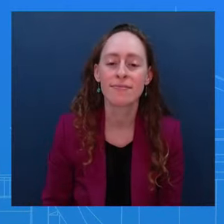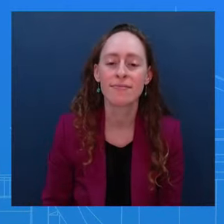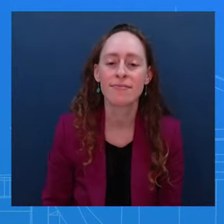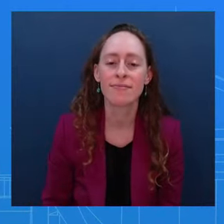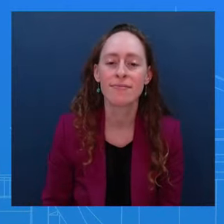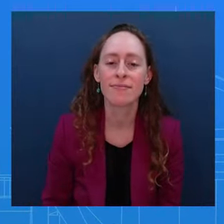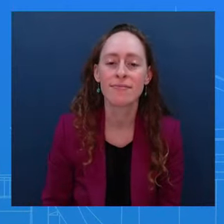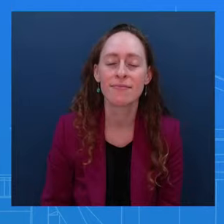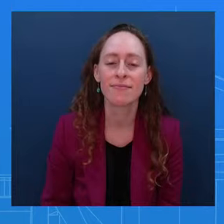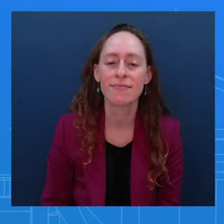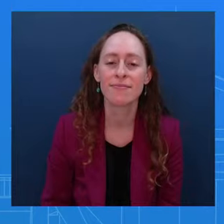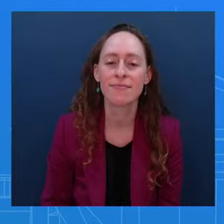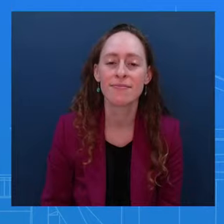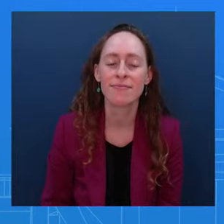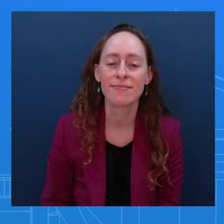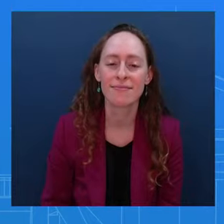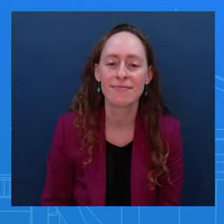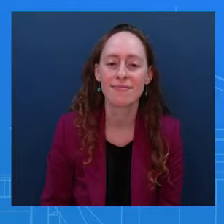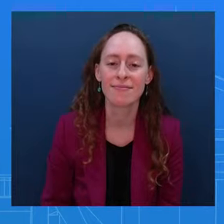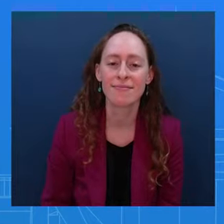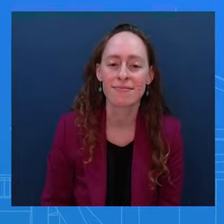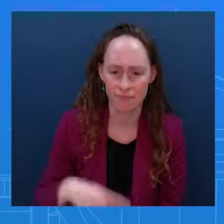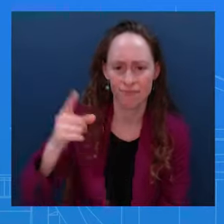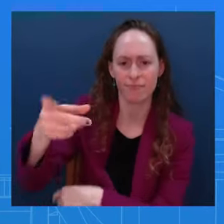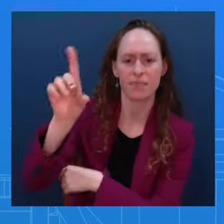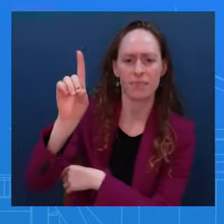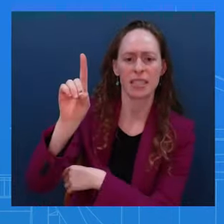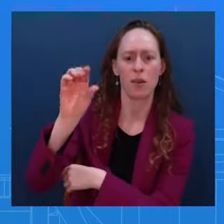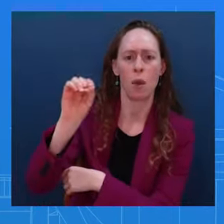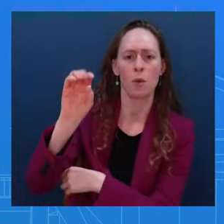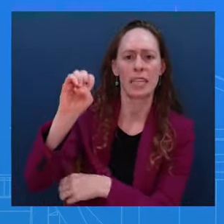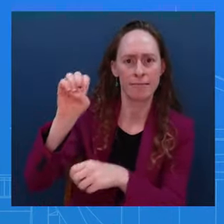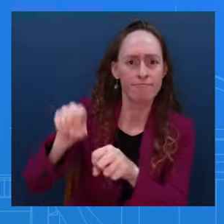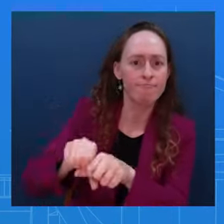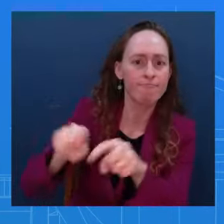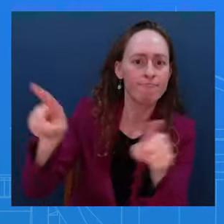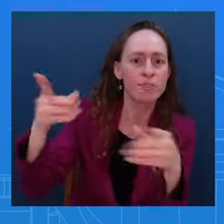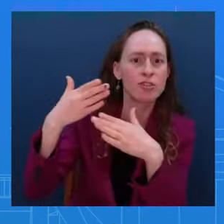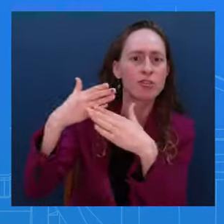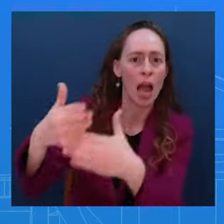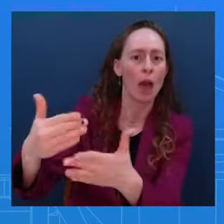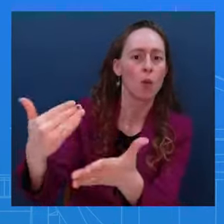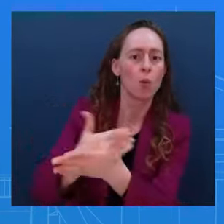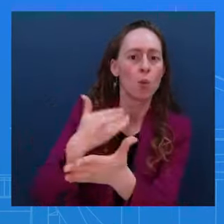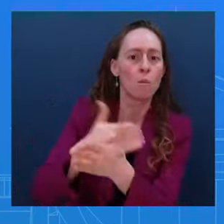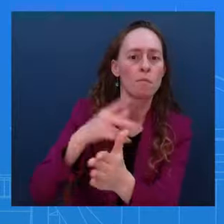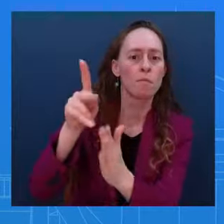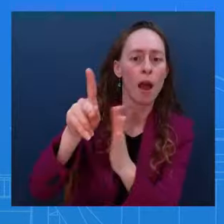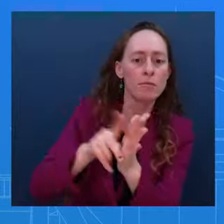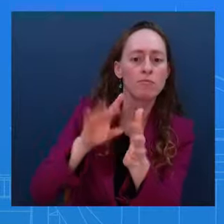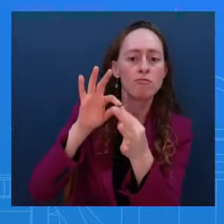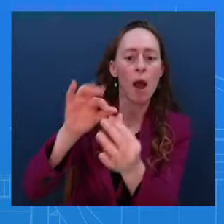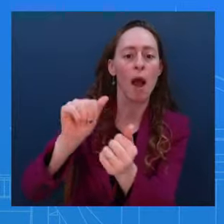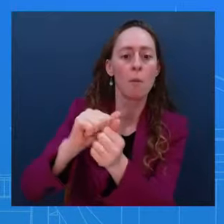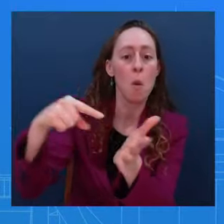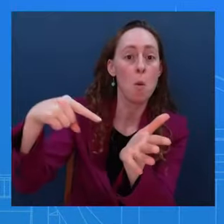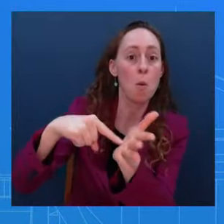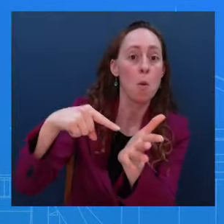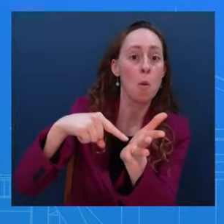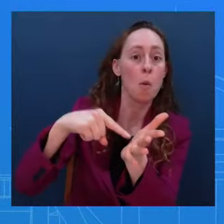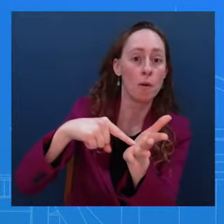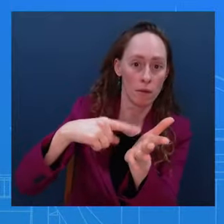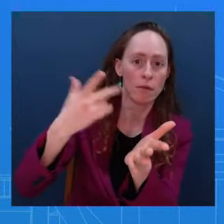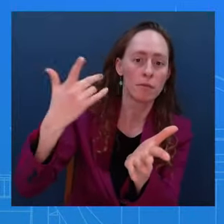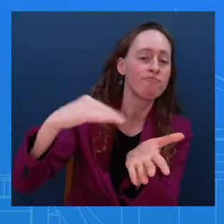Ed opening up the possibility of debt relief for borrowers could reach actually tens of millions of